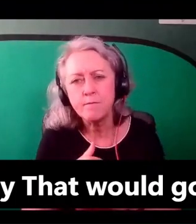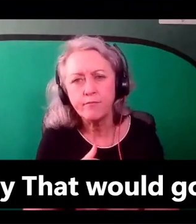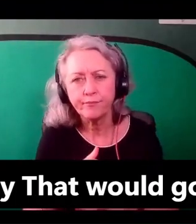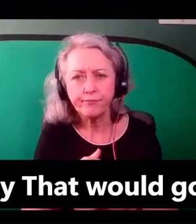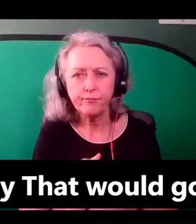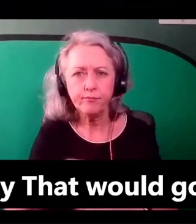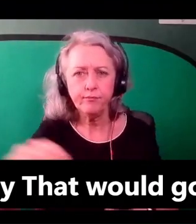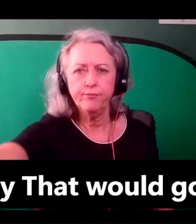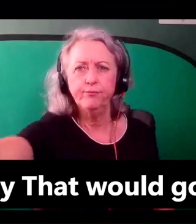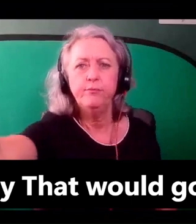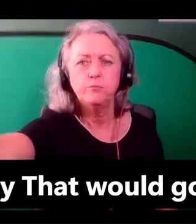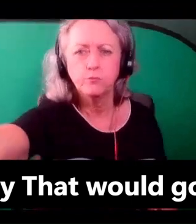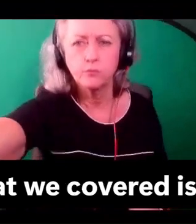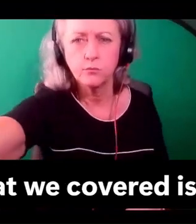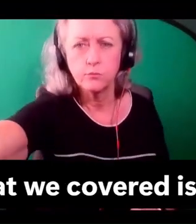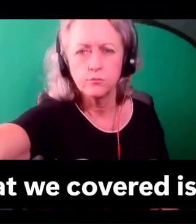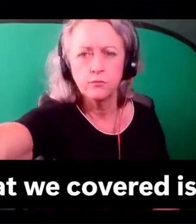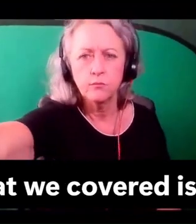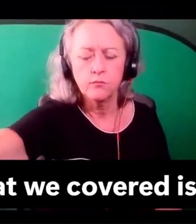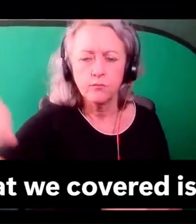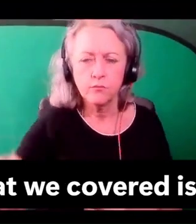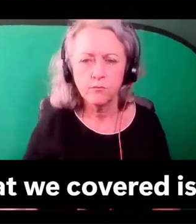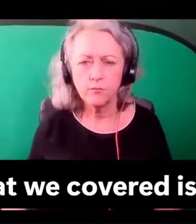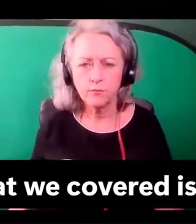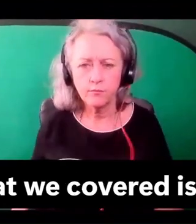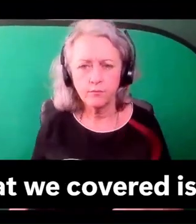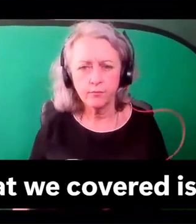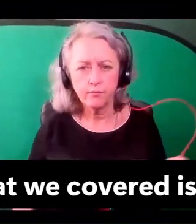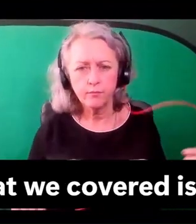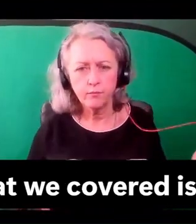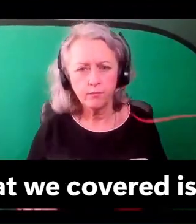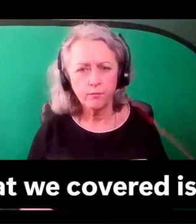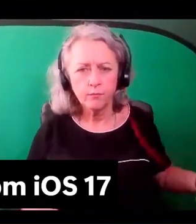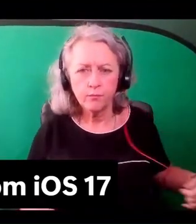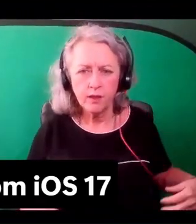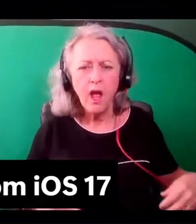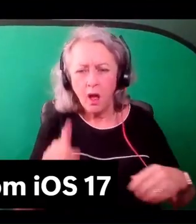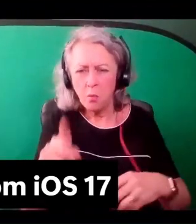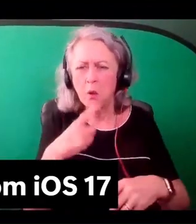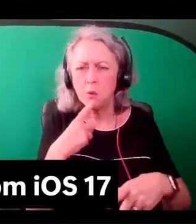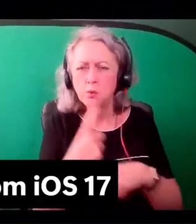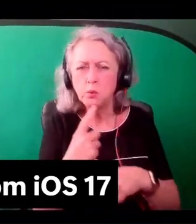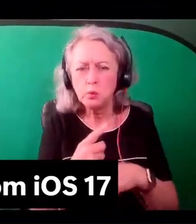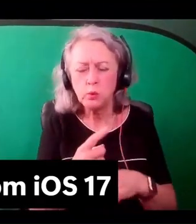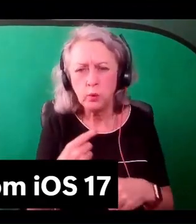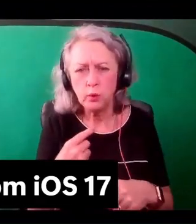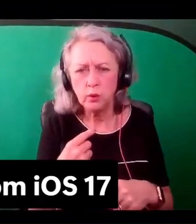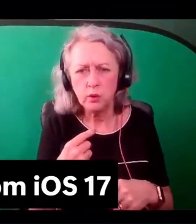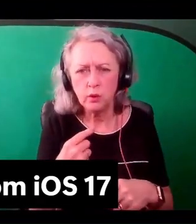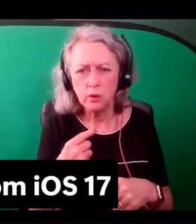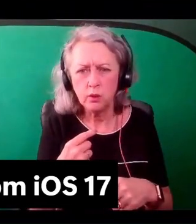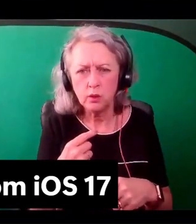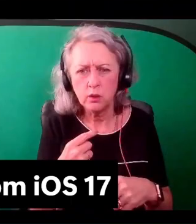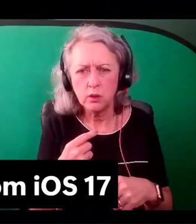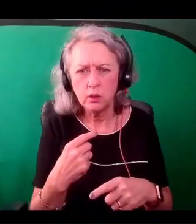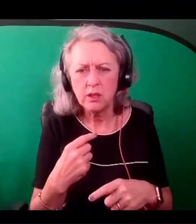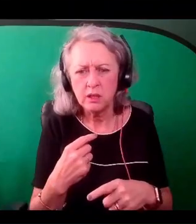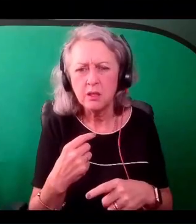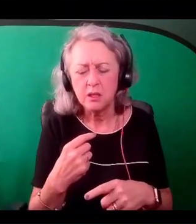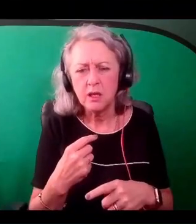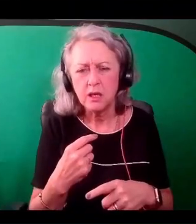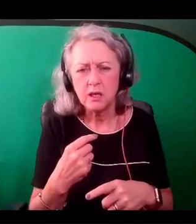from memory that would go back to, I think what we covered is probably from iOS